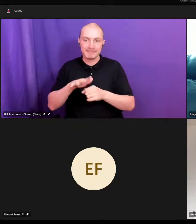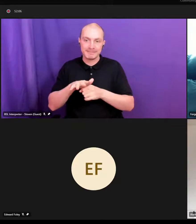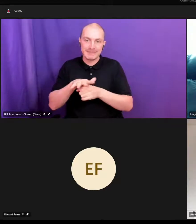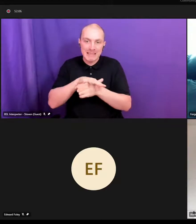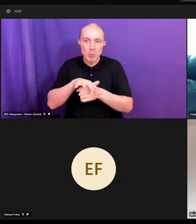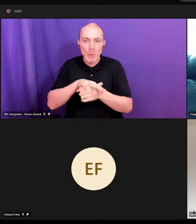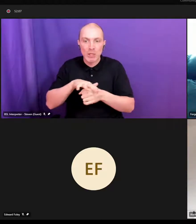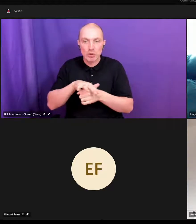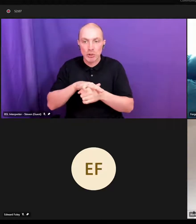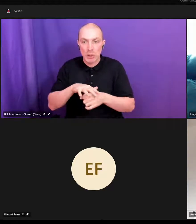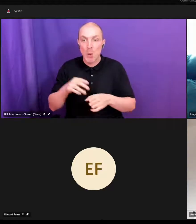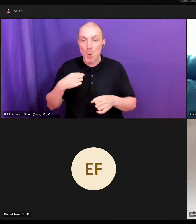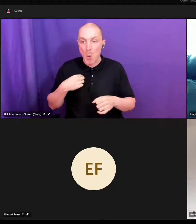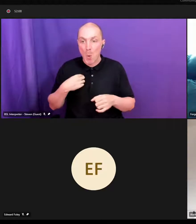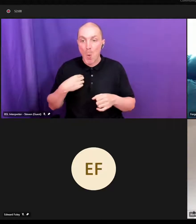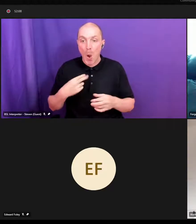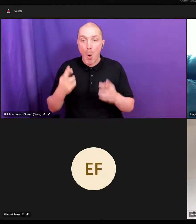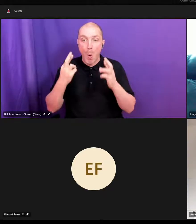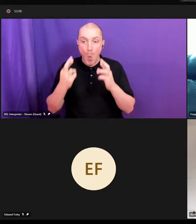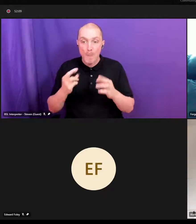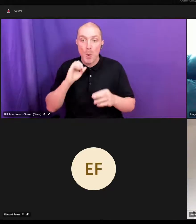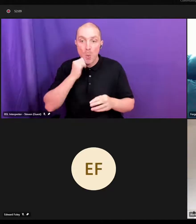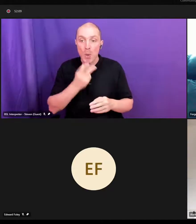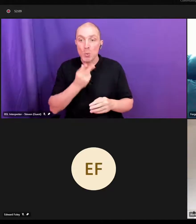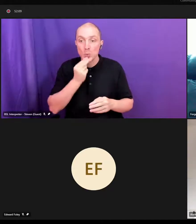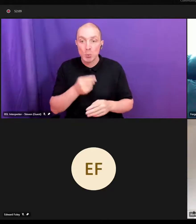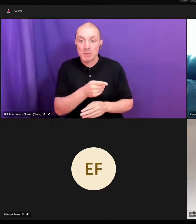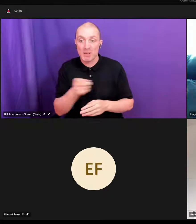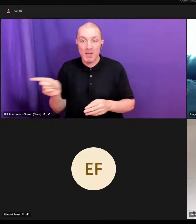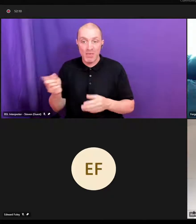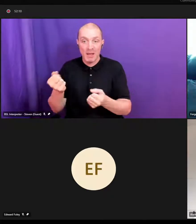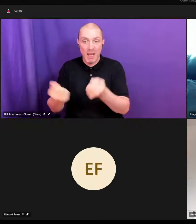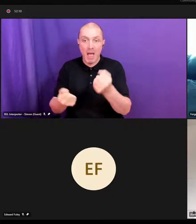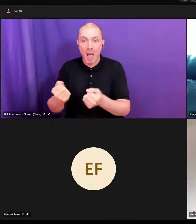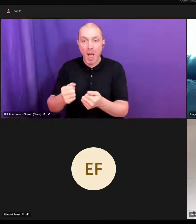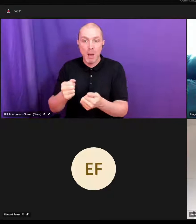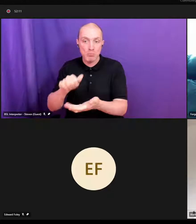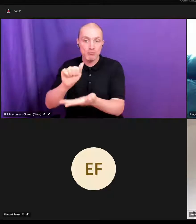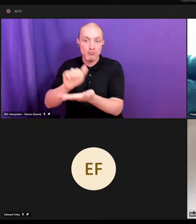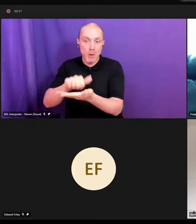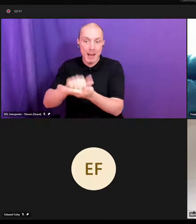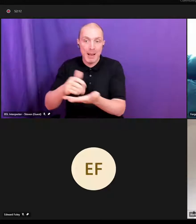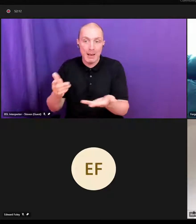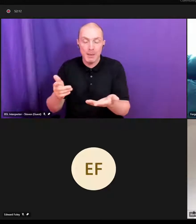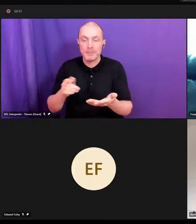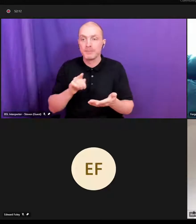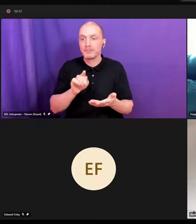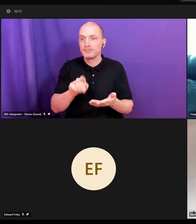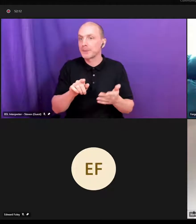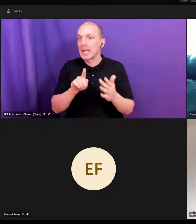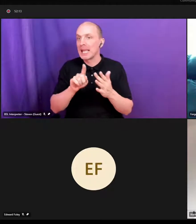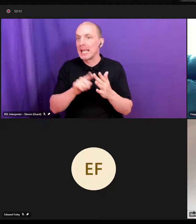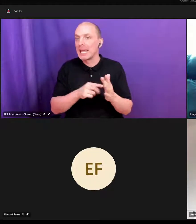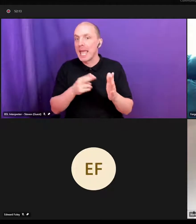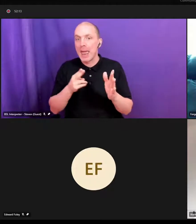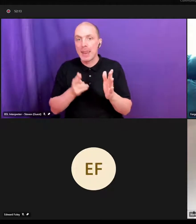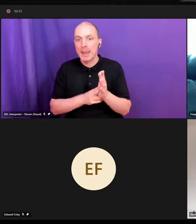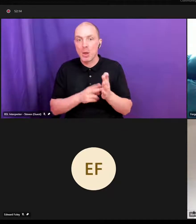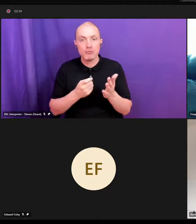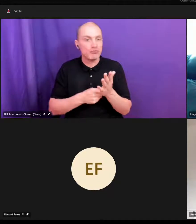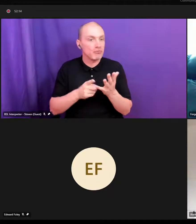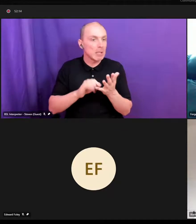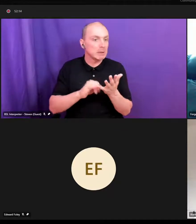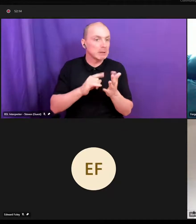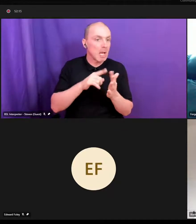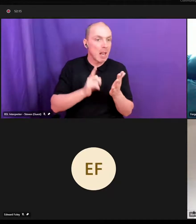used. Coming back to spaces for people, unless Ian Russell's on the call with us,